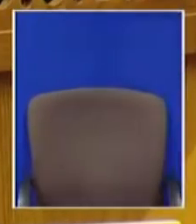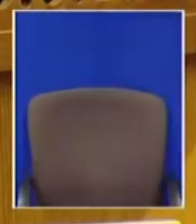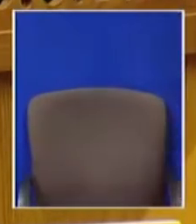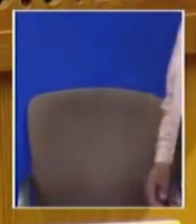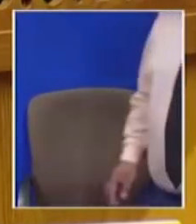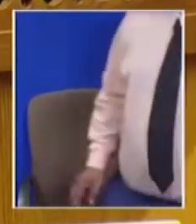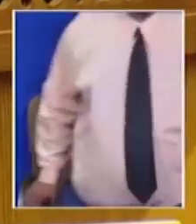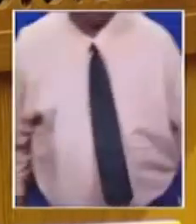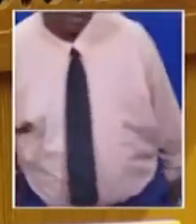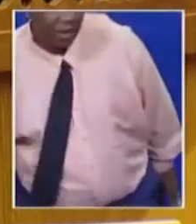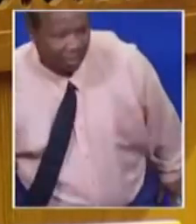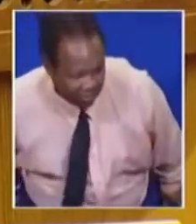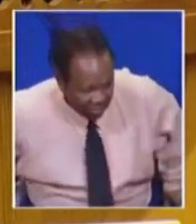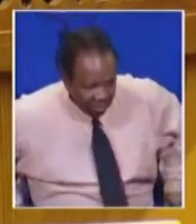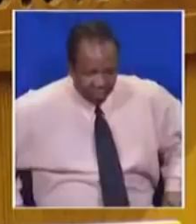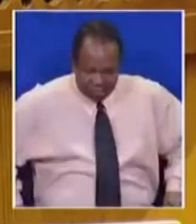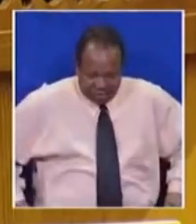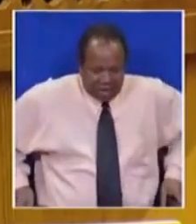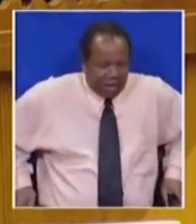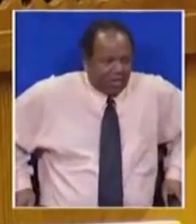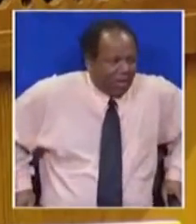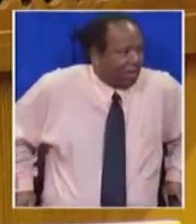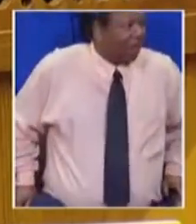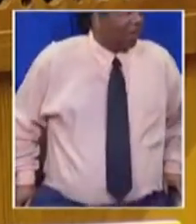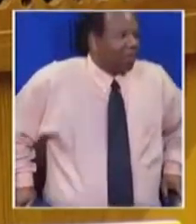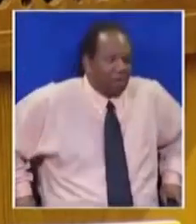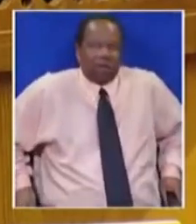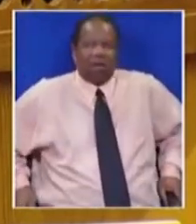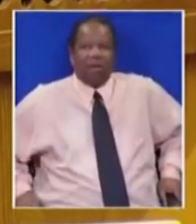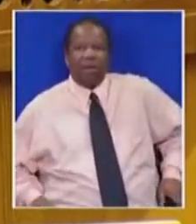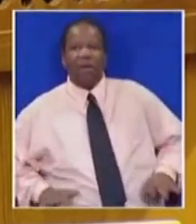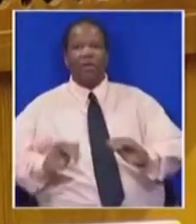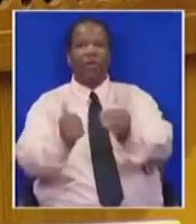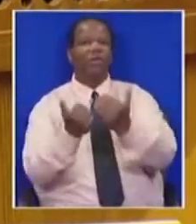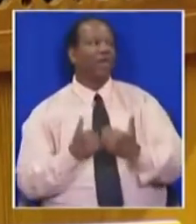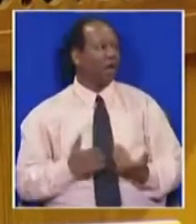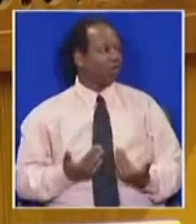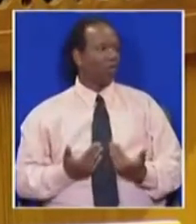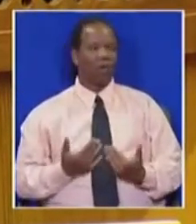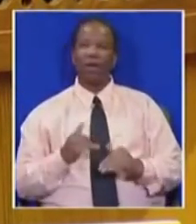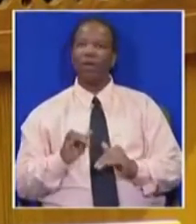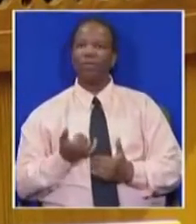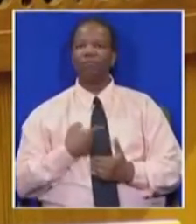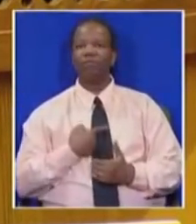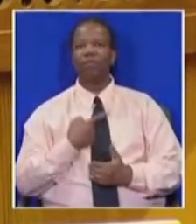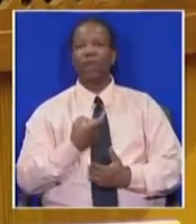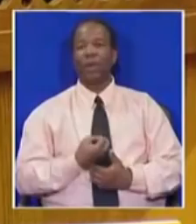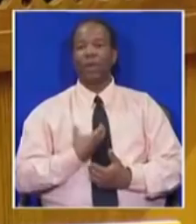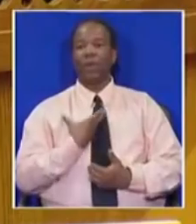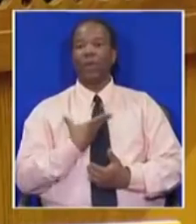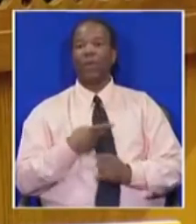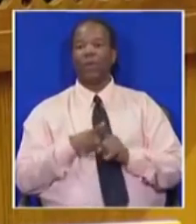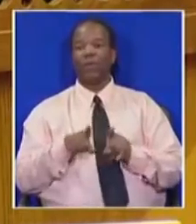I believe, honorable member, that if we give young people a year of civilian service in the